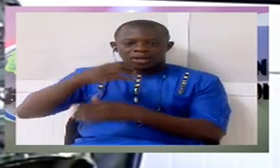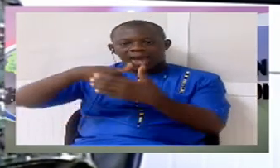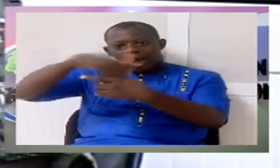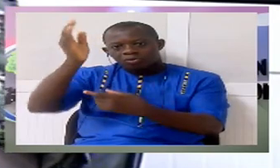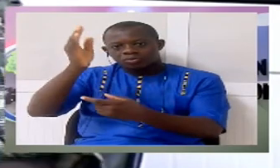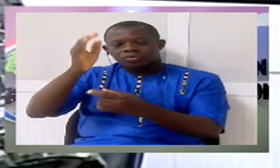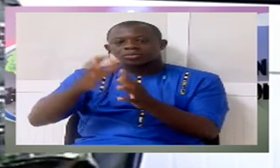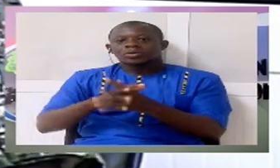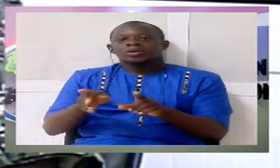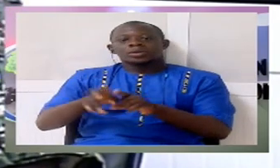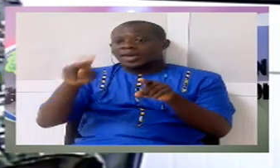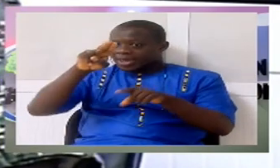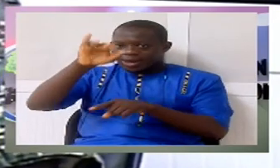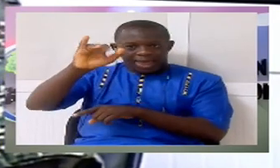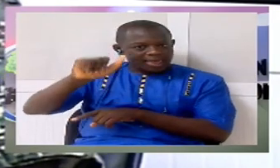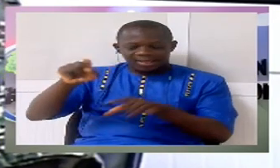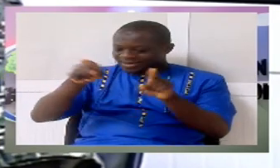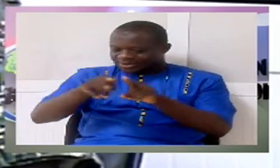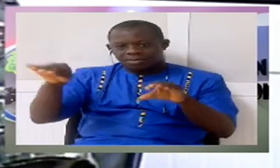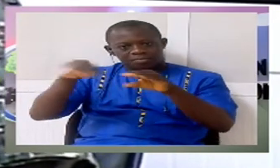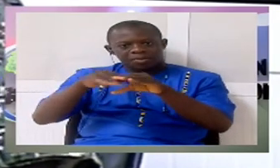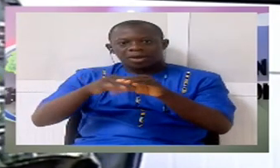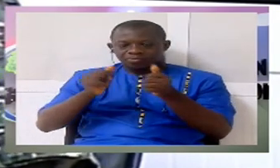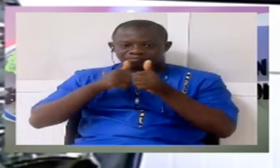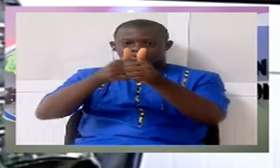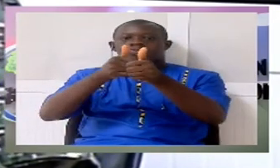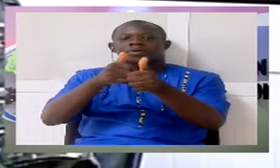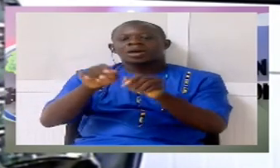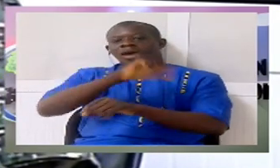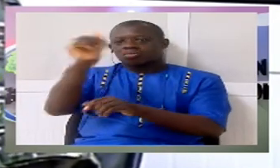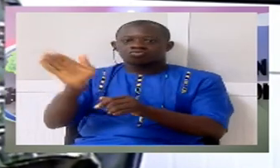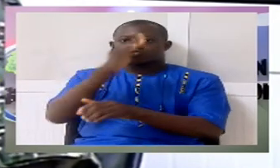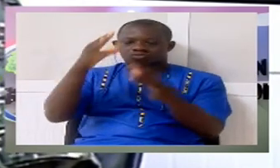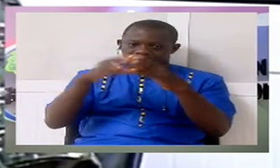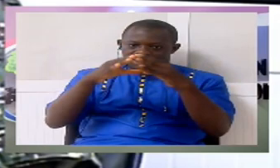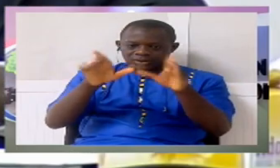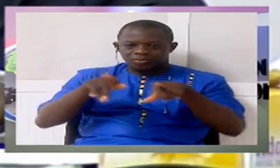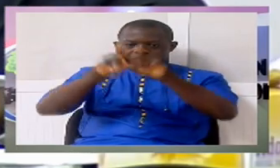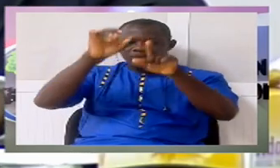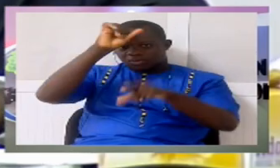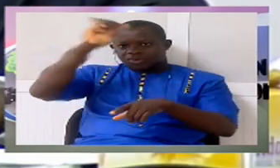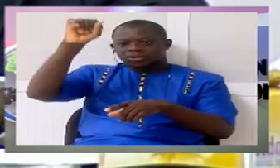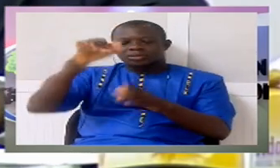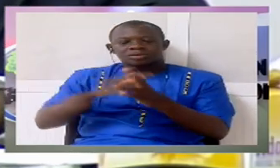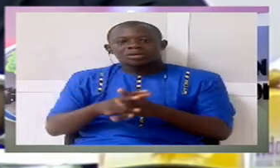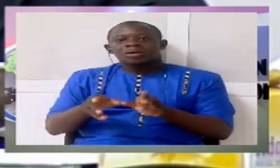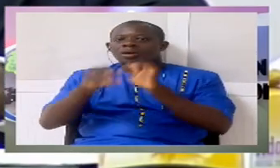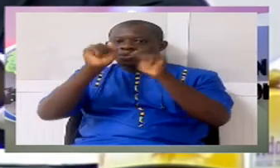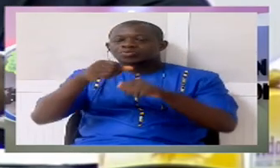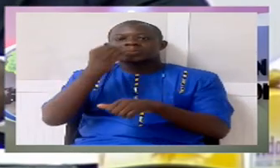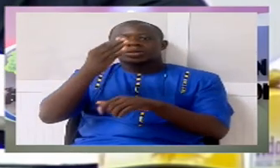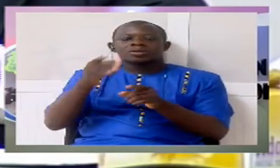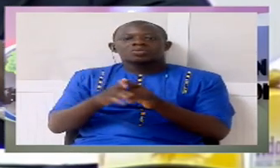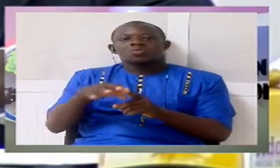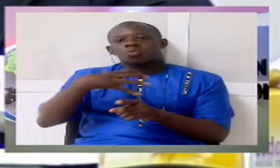president is going out, no da dañ bokk ak ñom. He used to also join him and go with him. Would you say that it is